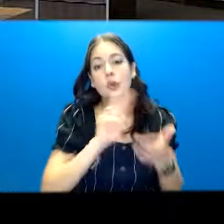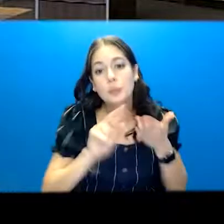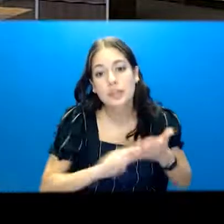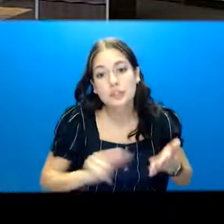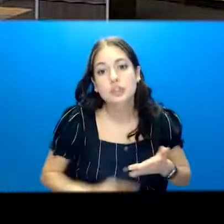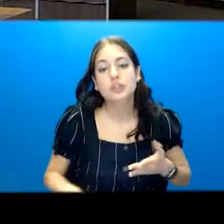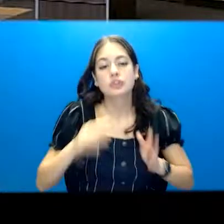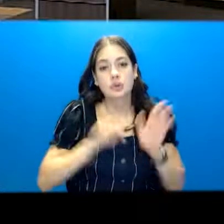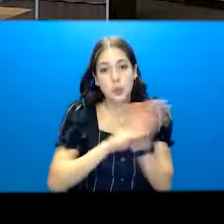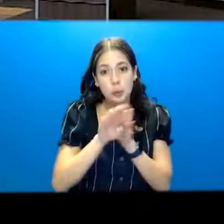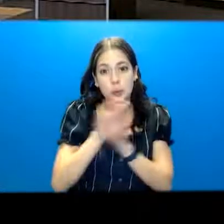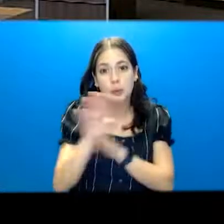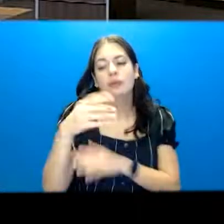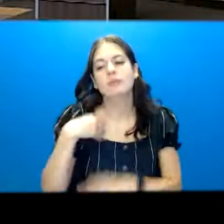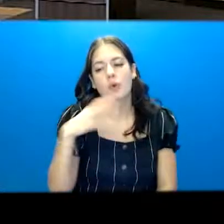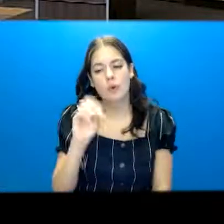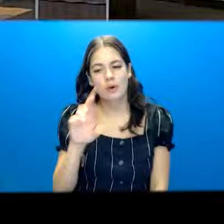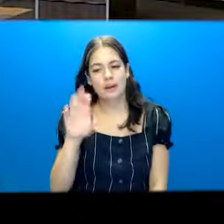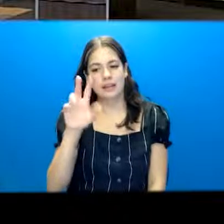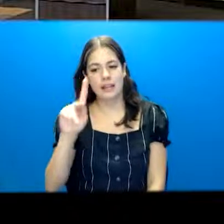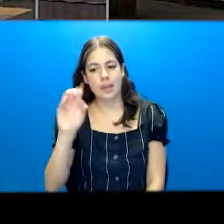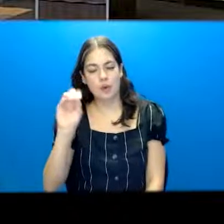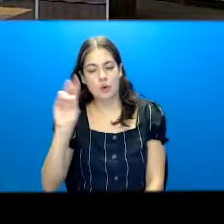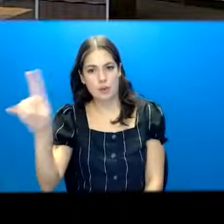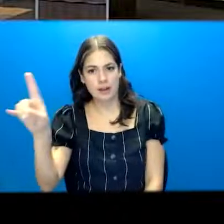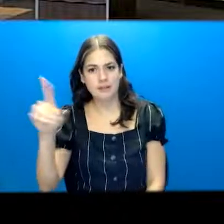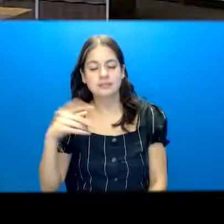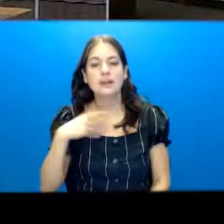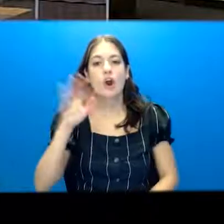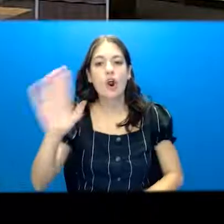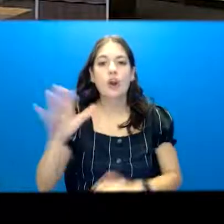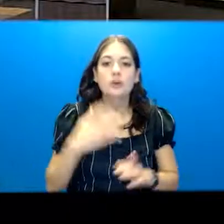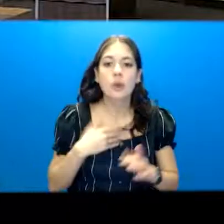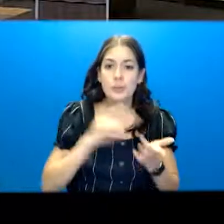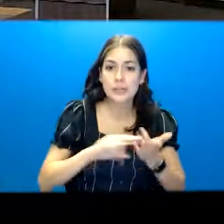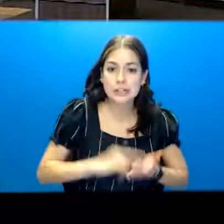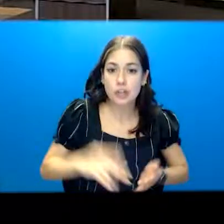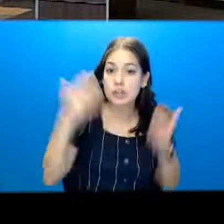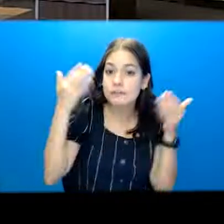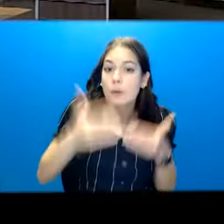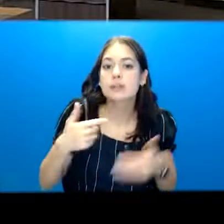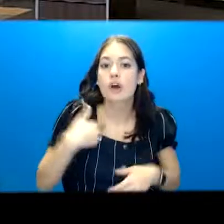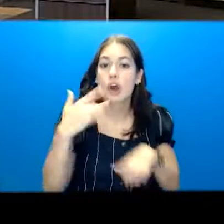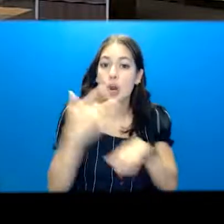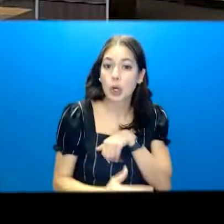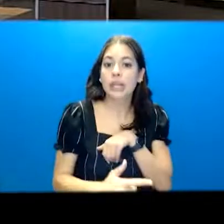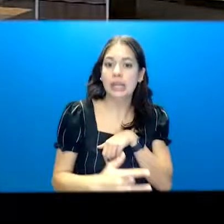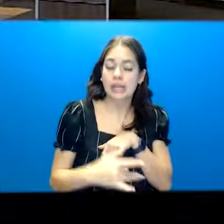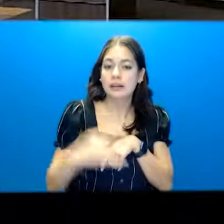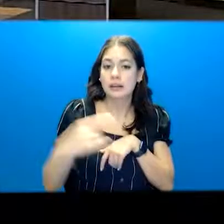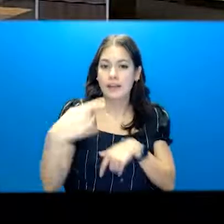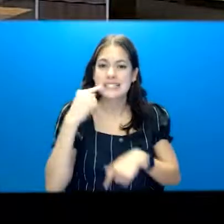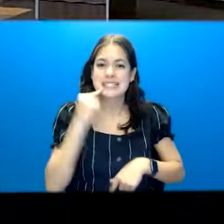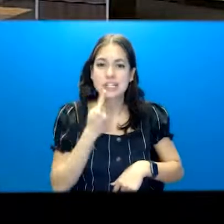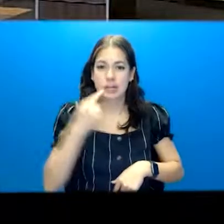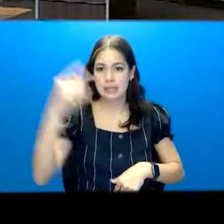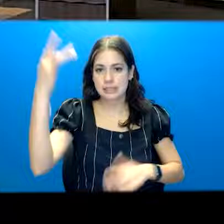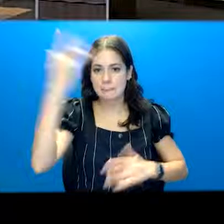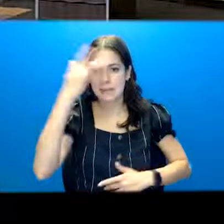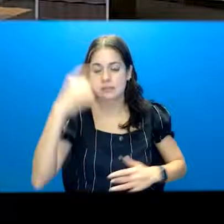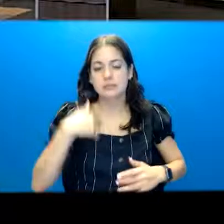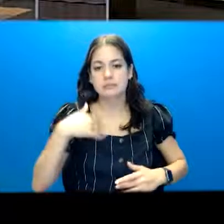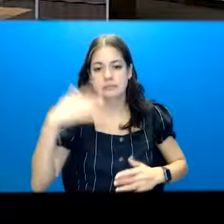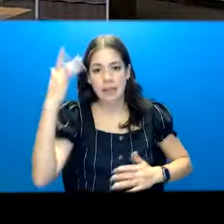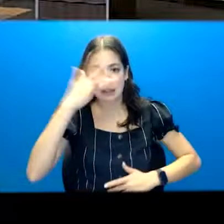Development Award, or KO1. Her overarching research focuses on the early onset of serious mental illness,